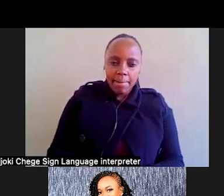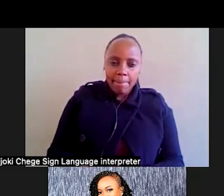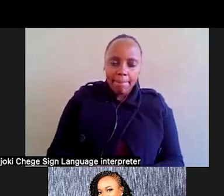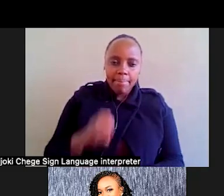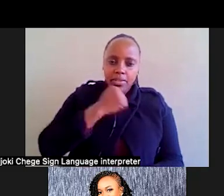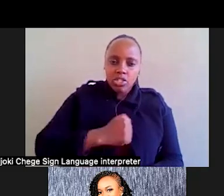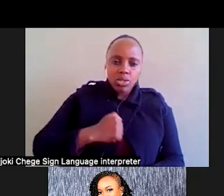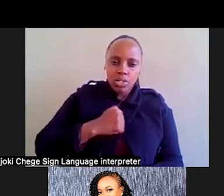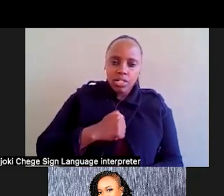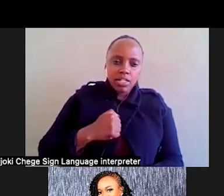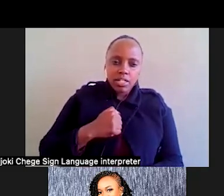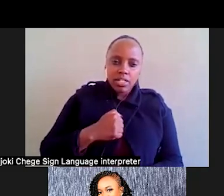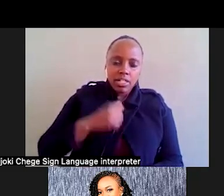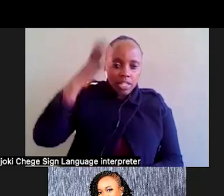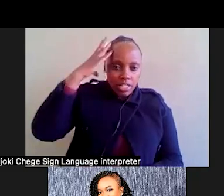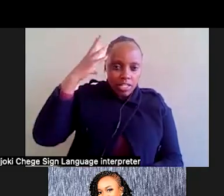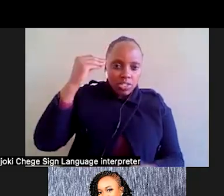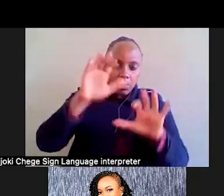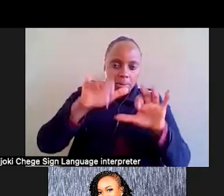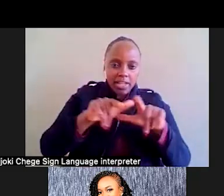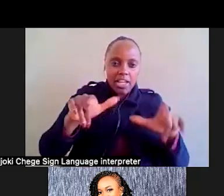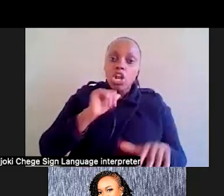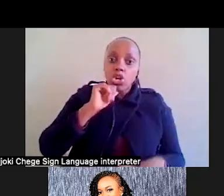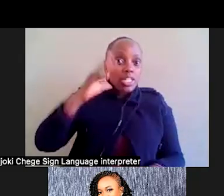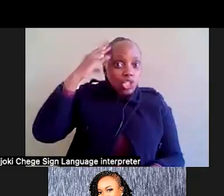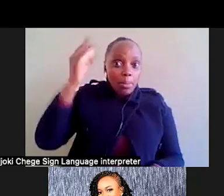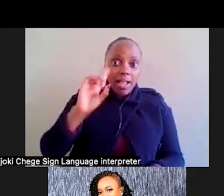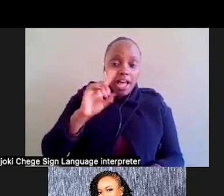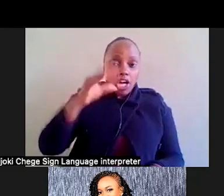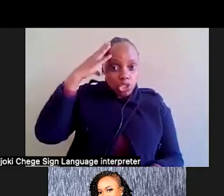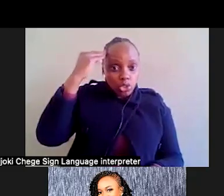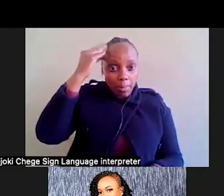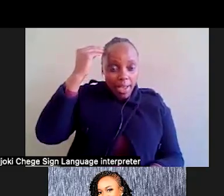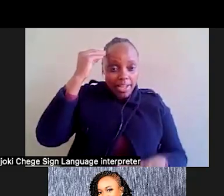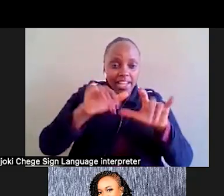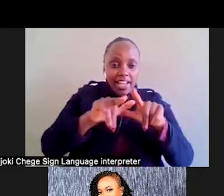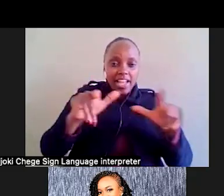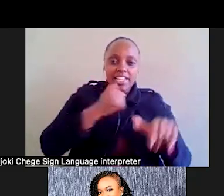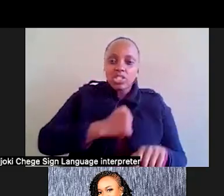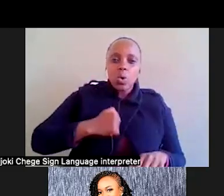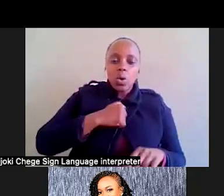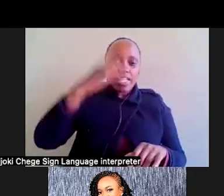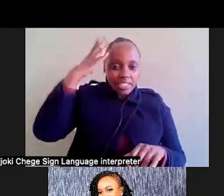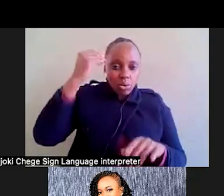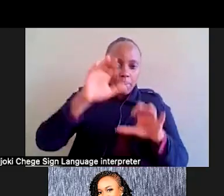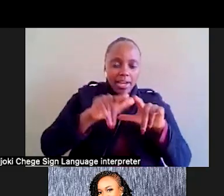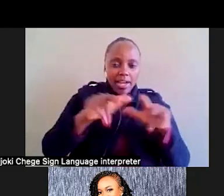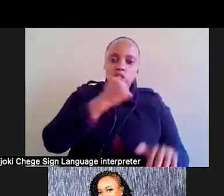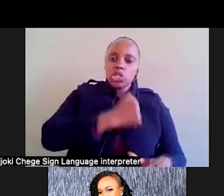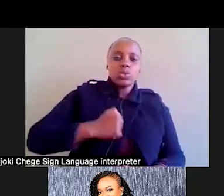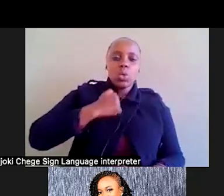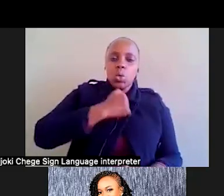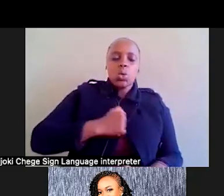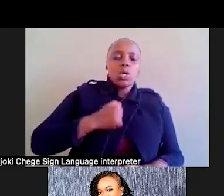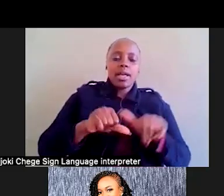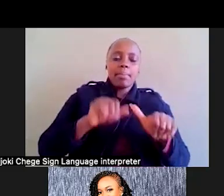Sorry? Say Somaliland, not Somalia. Not Okay. Somalia. Oh, Somaliland. Oh, yes. Sorry about that.